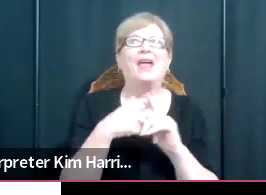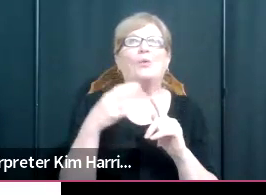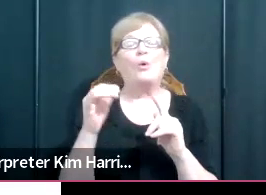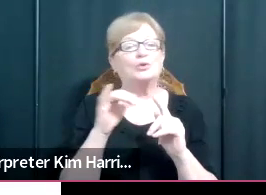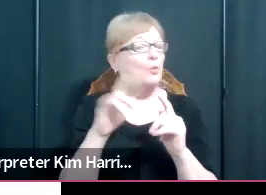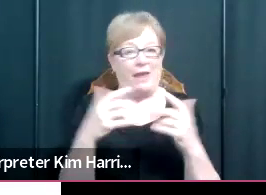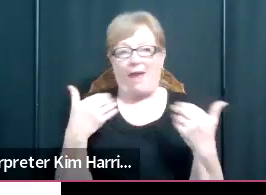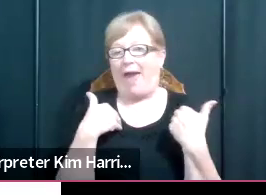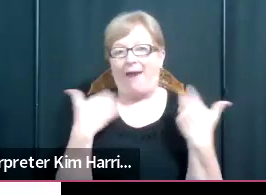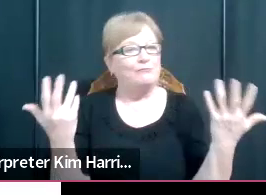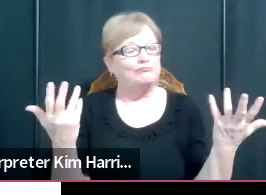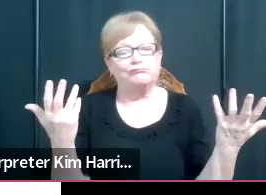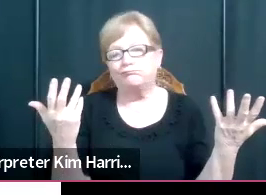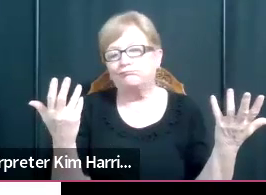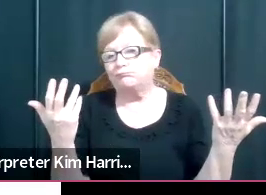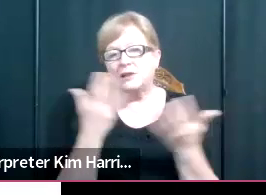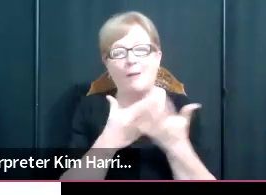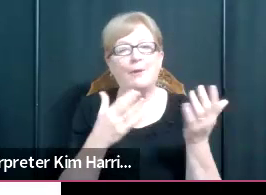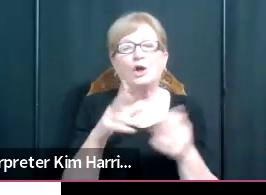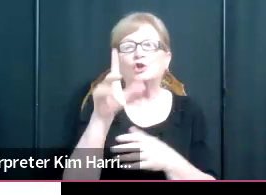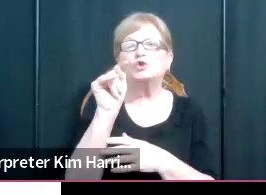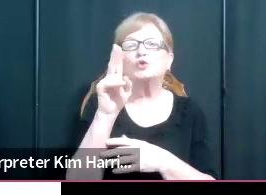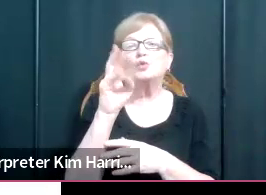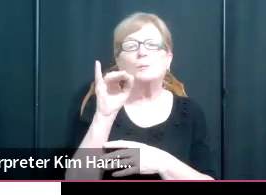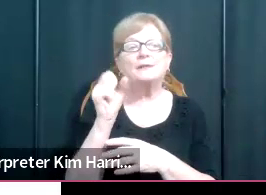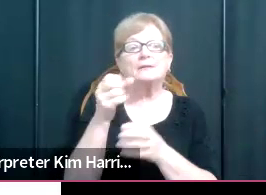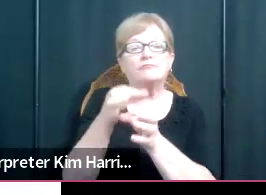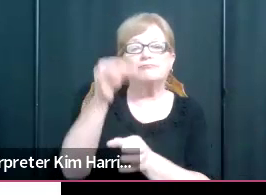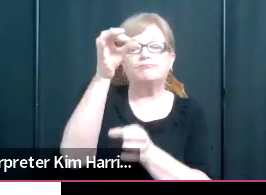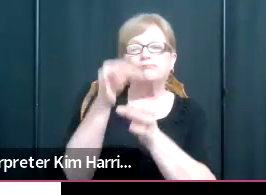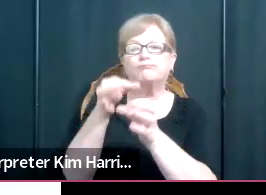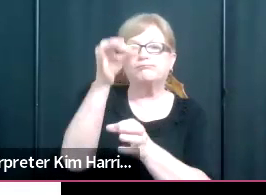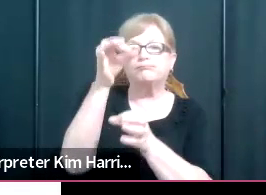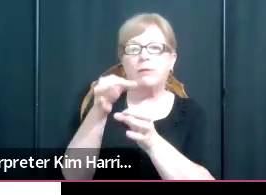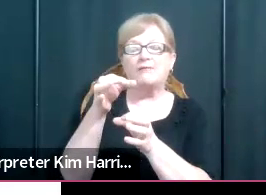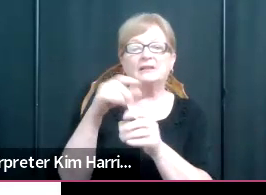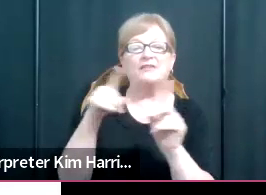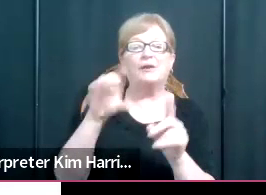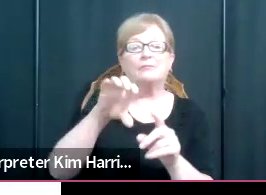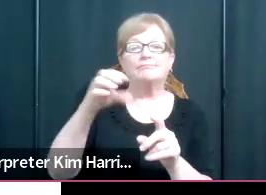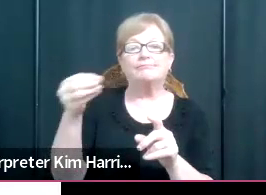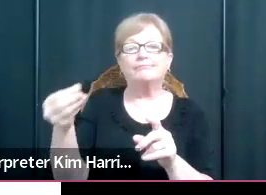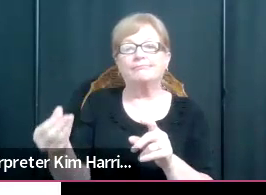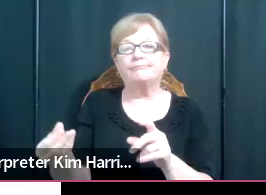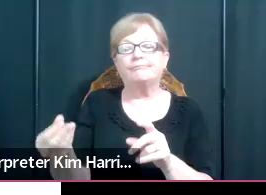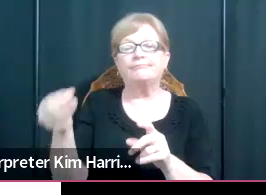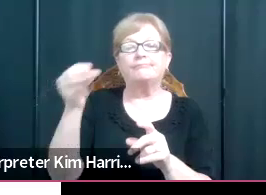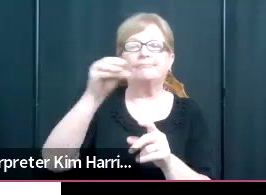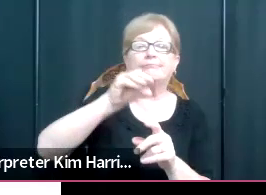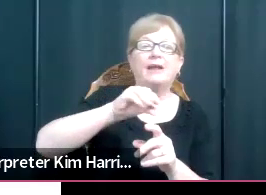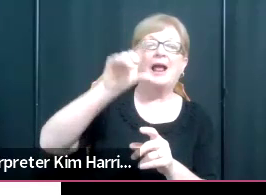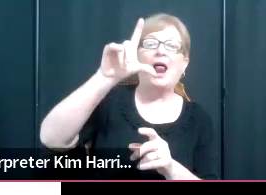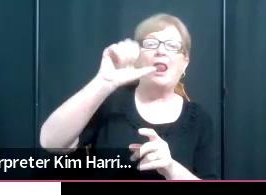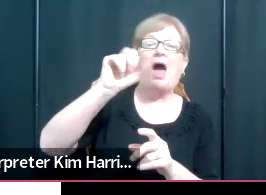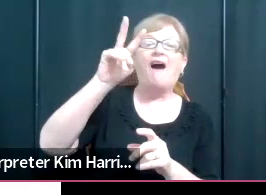just have some tubes that have different, that are sort of like lava lamps that you can